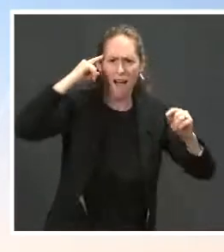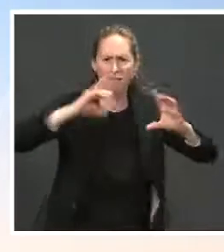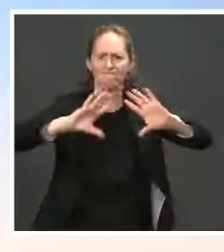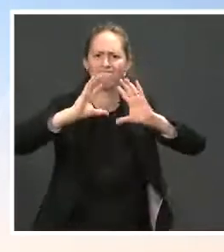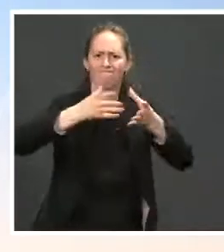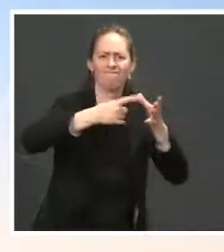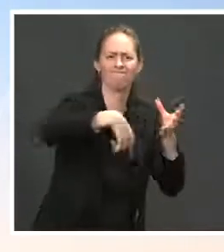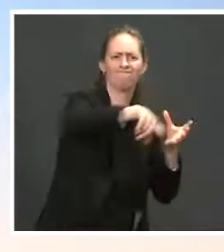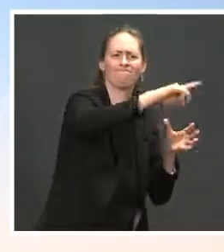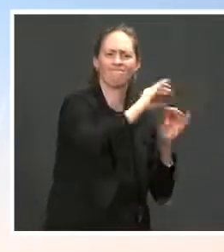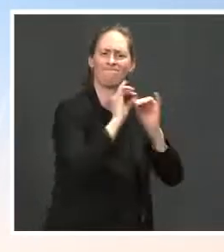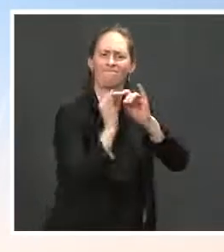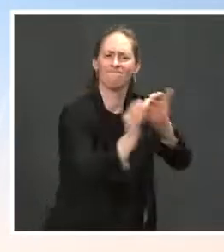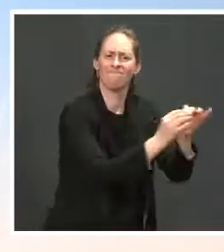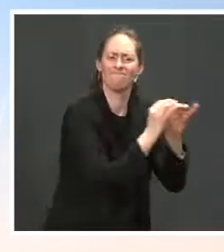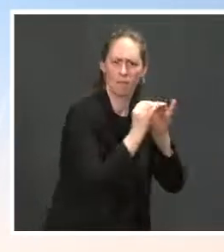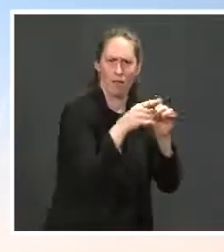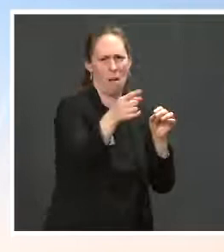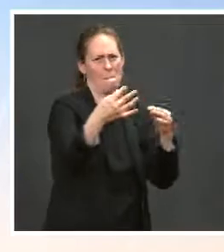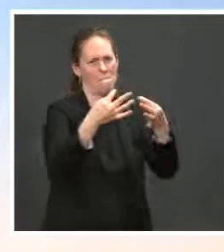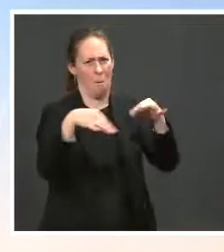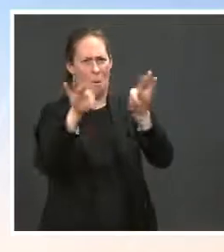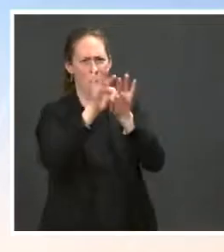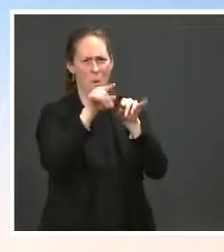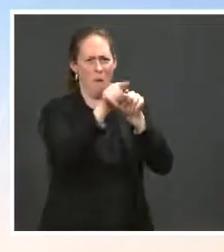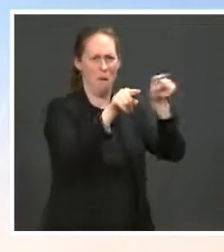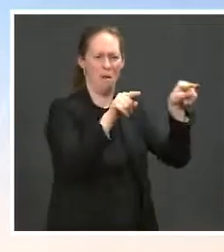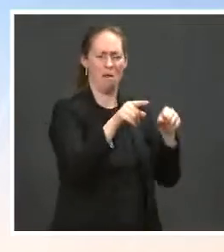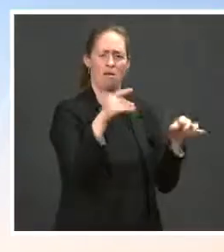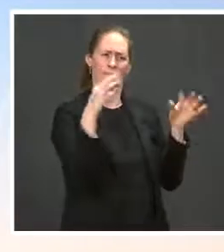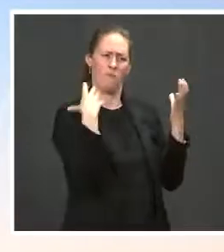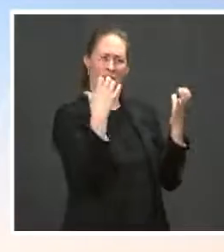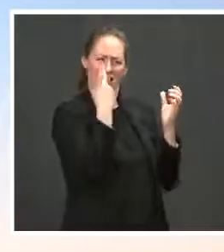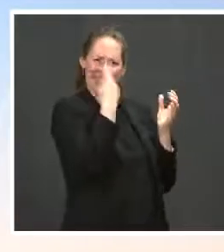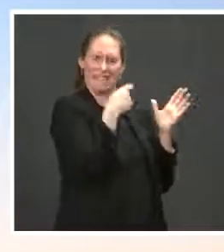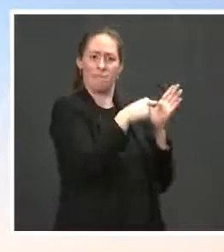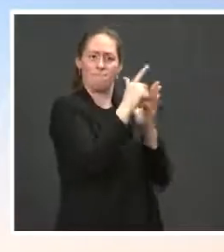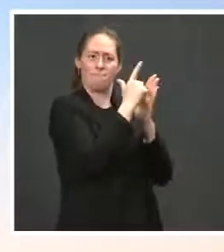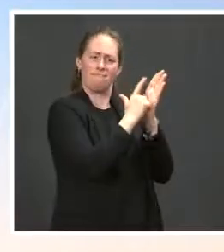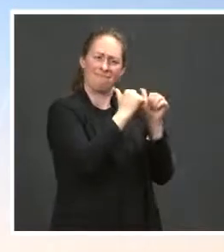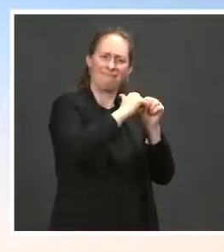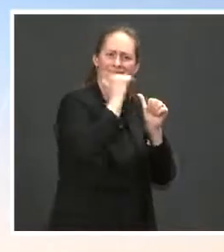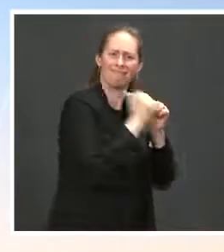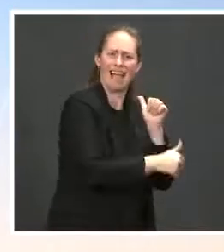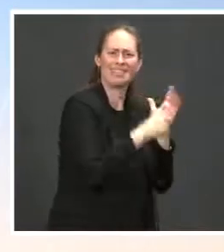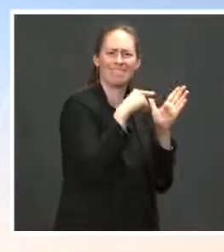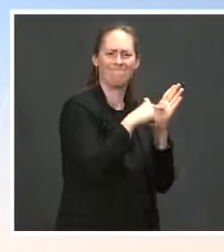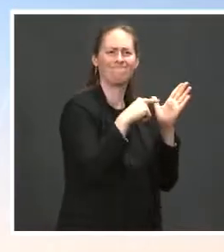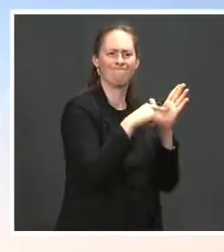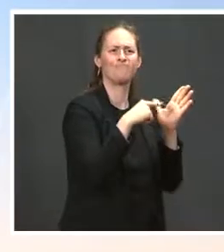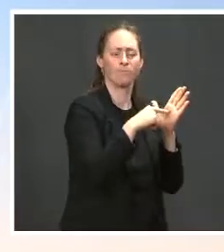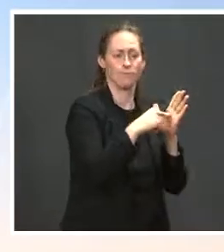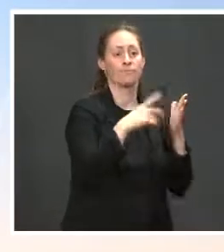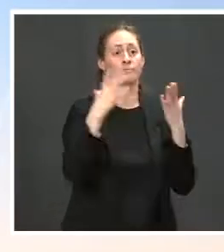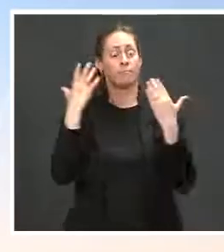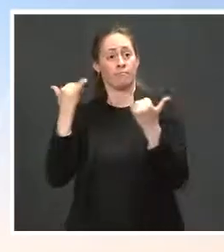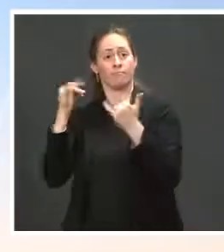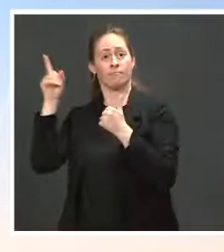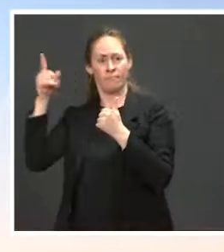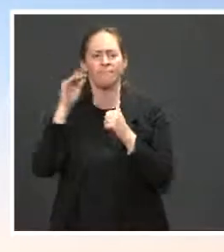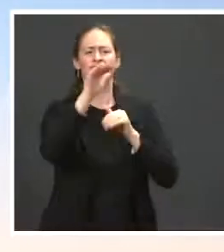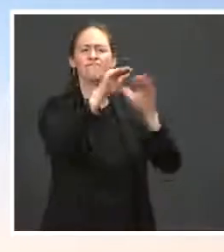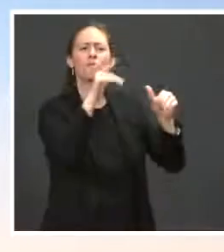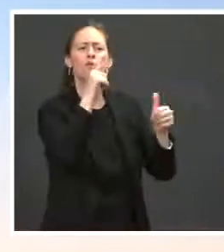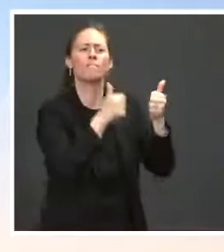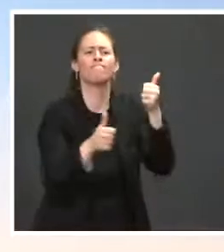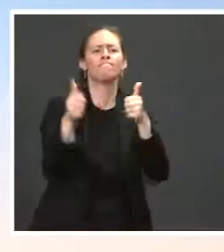and prominent roles in getting this legislation across the finish line. He's also asked members of his senior team, whether it's the legislative team,